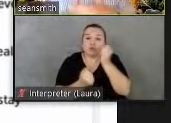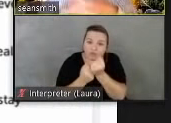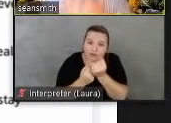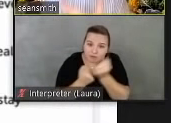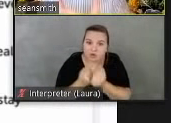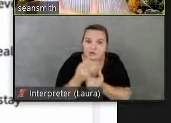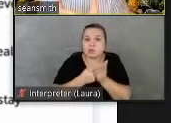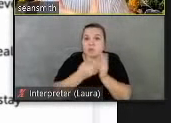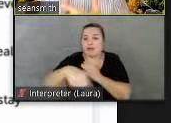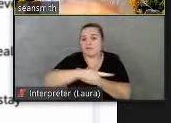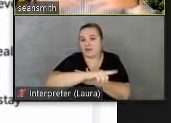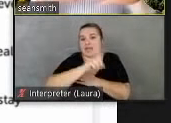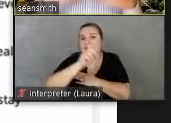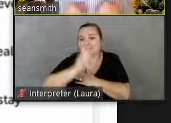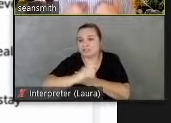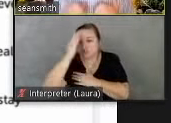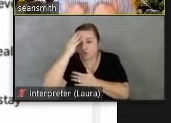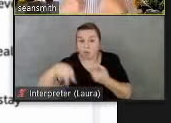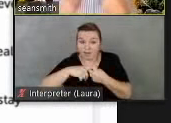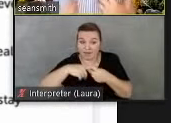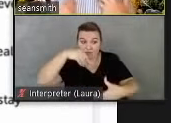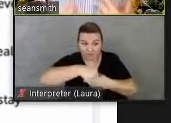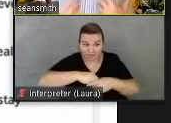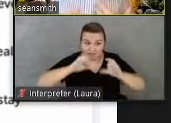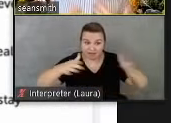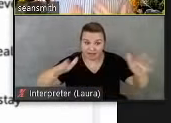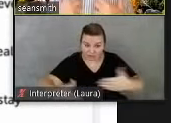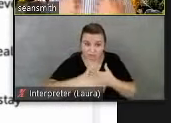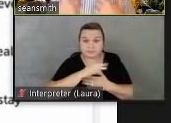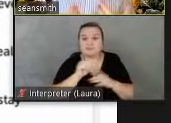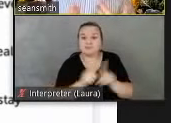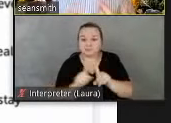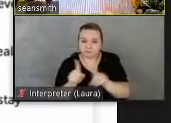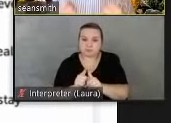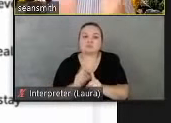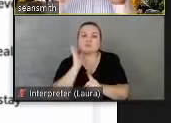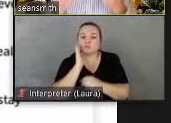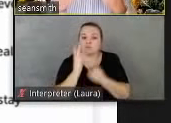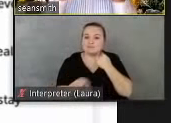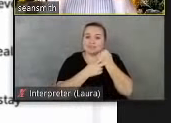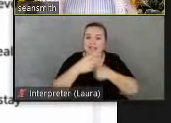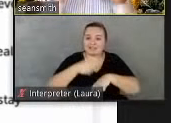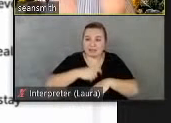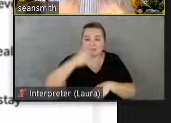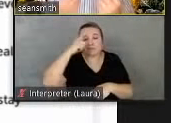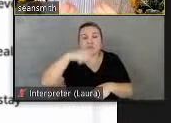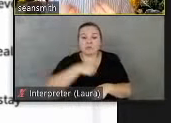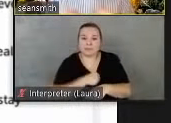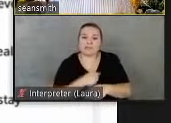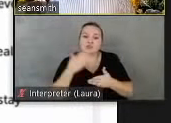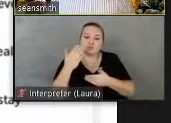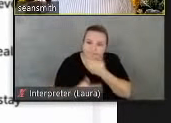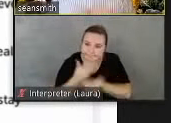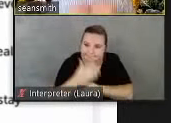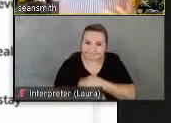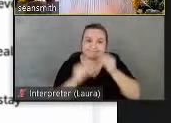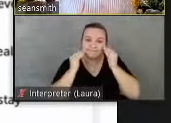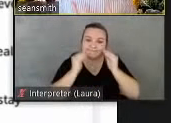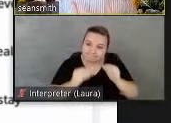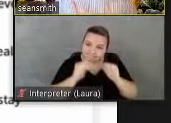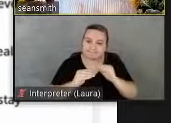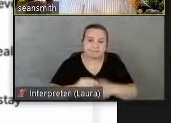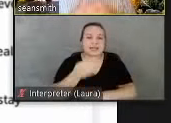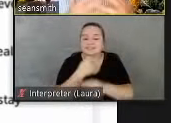to do when they're in the classroom. And hopefully it will free up more time for me to be able to get into that instruction I wanna get into